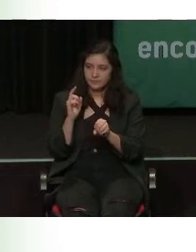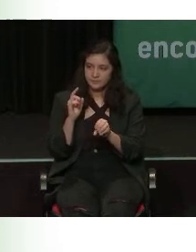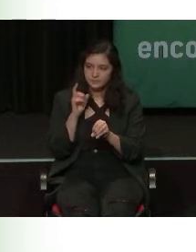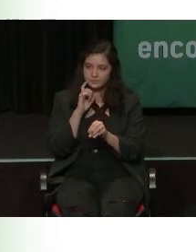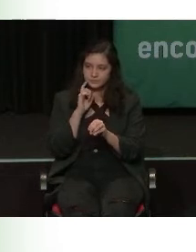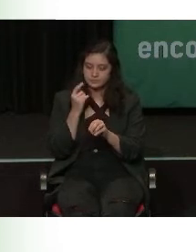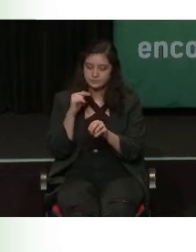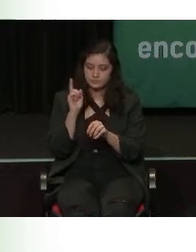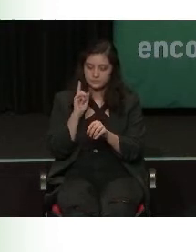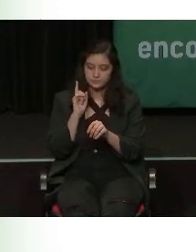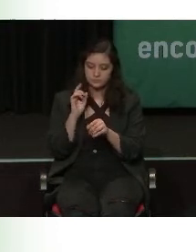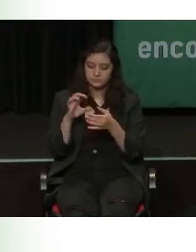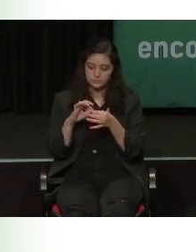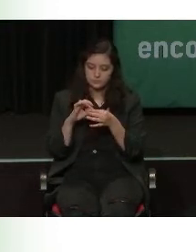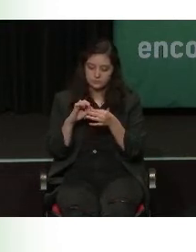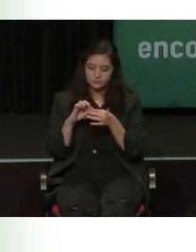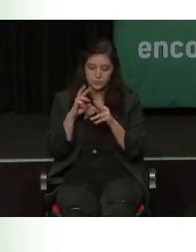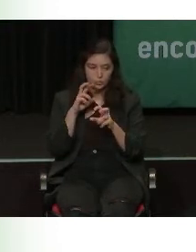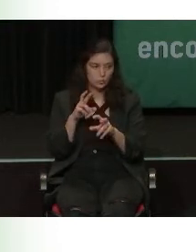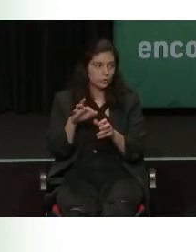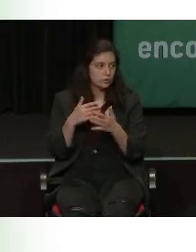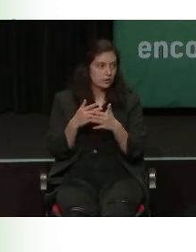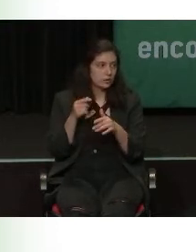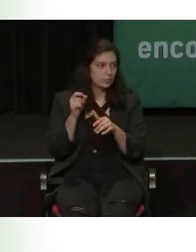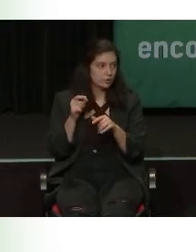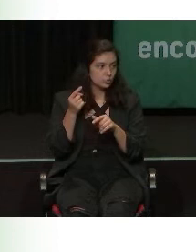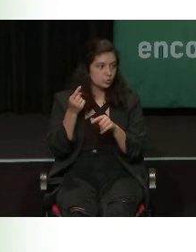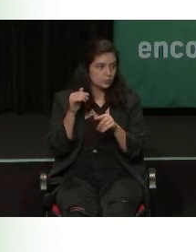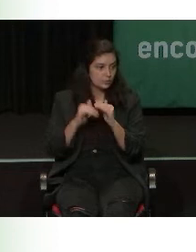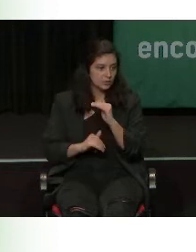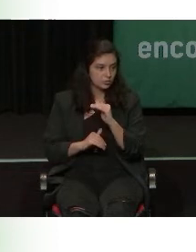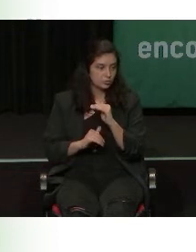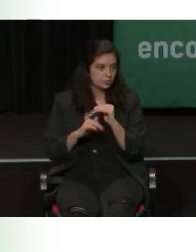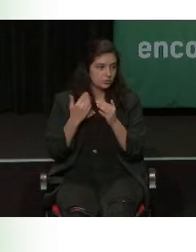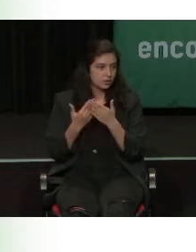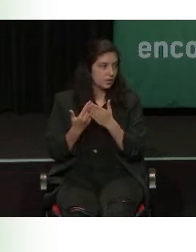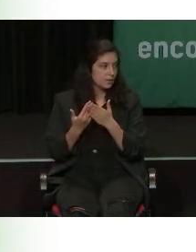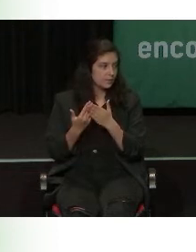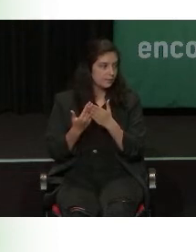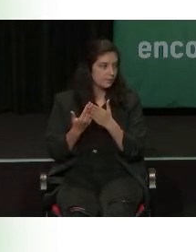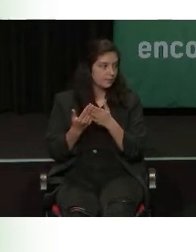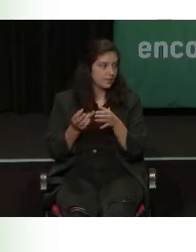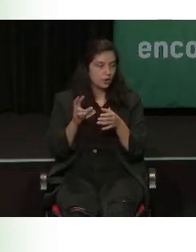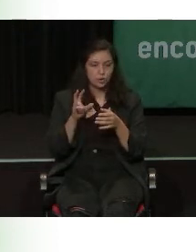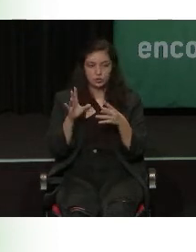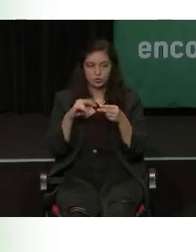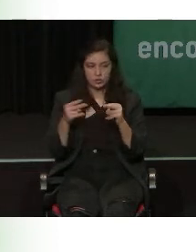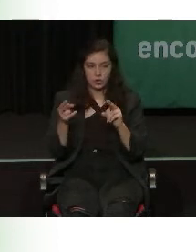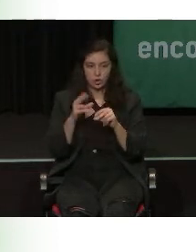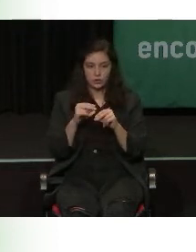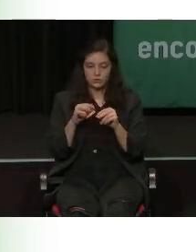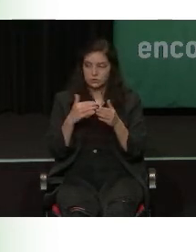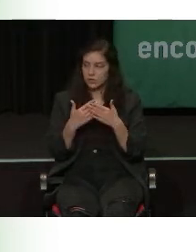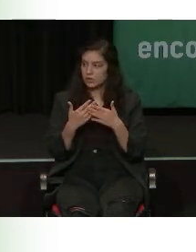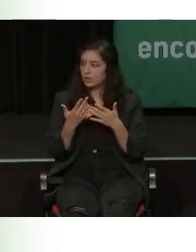quarantine time needed for detection, less than 1 minute, and you can upload new genotypes and you can add up to